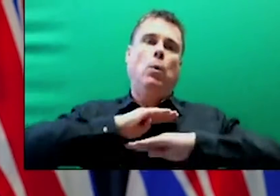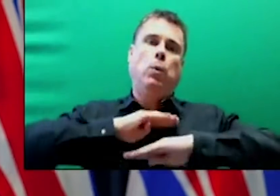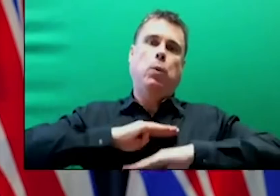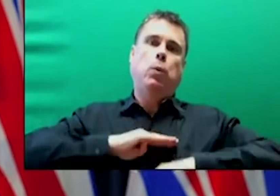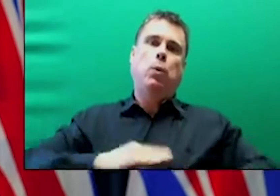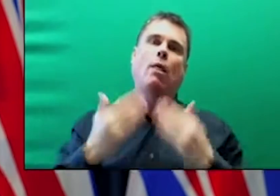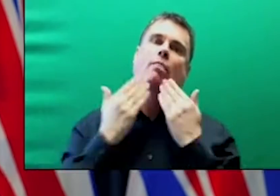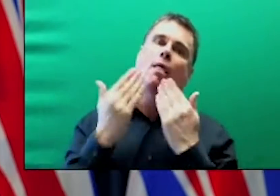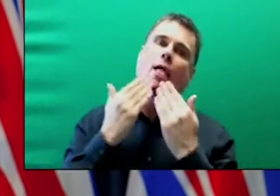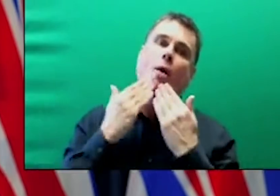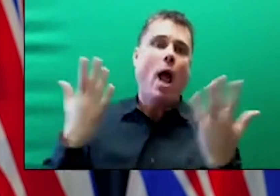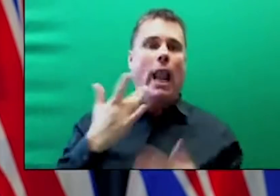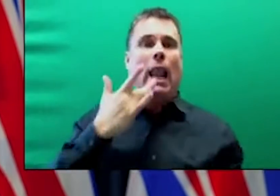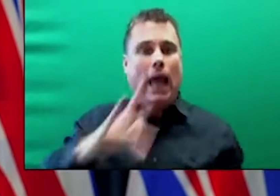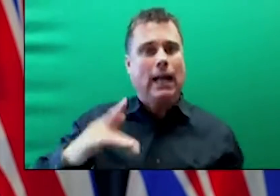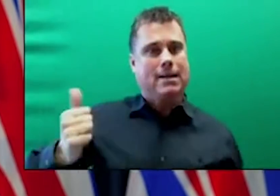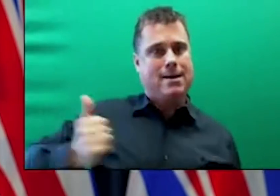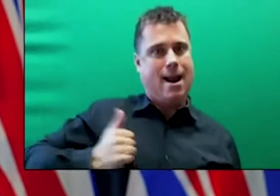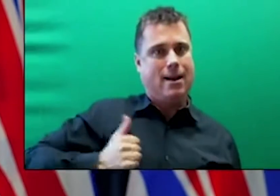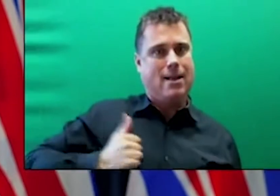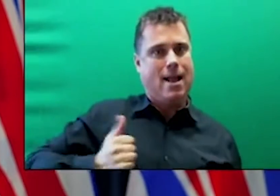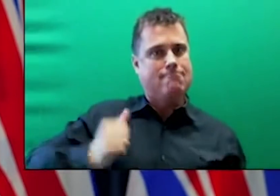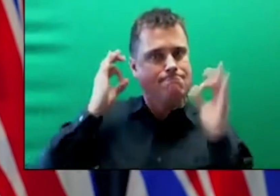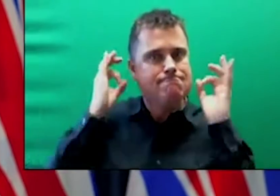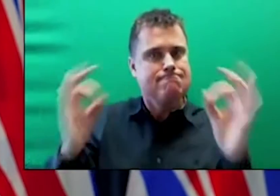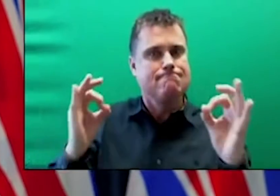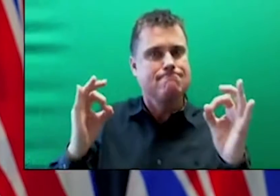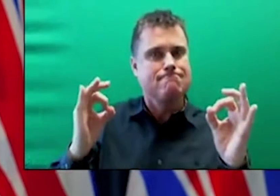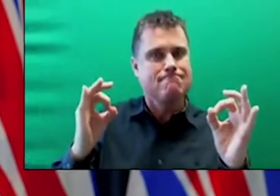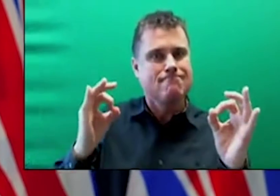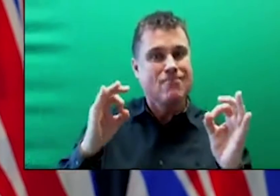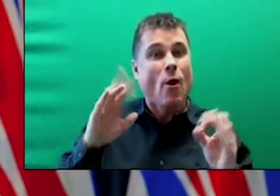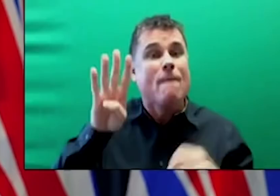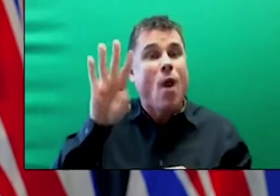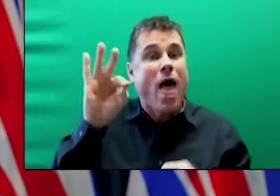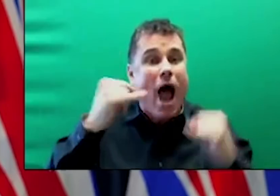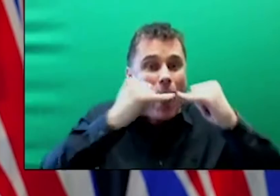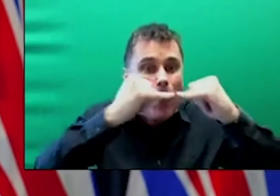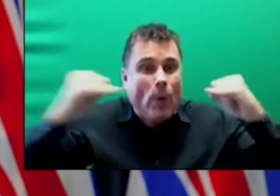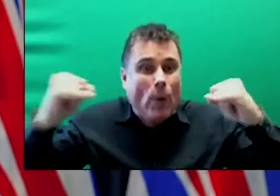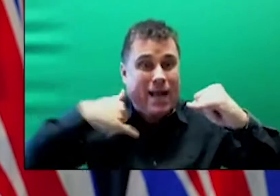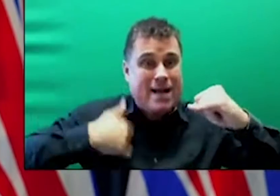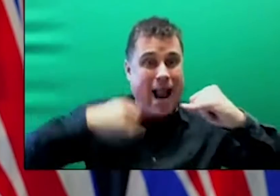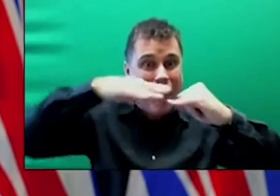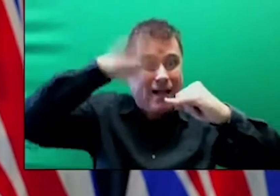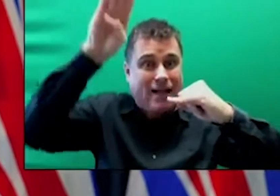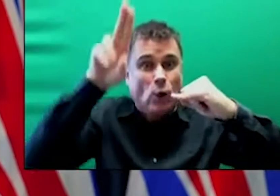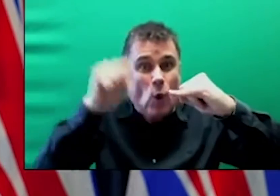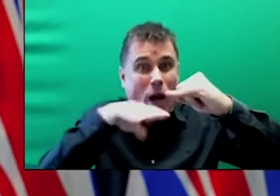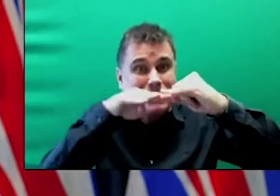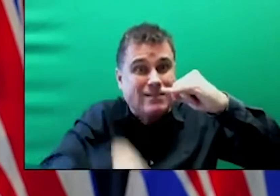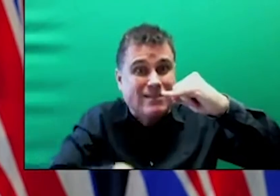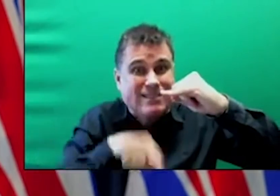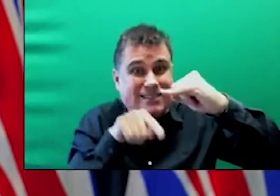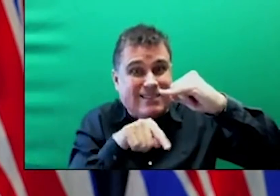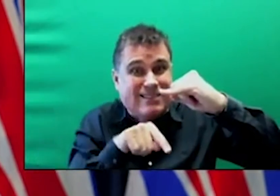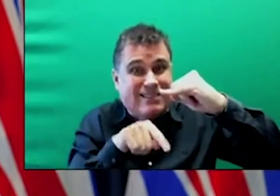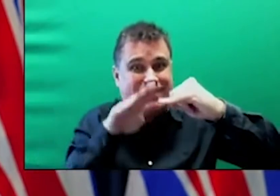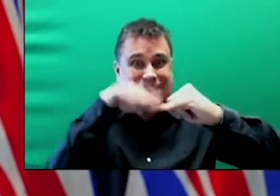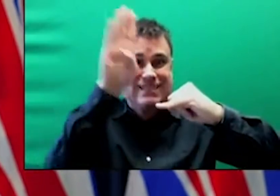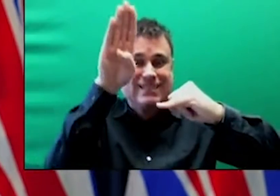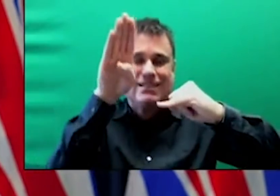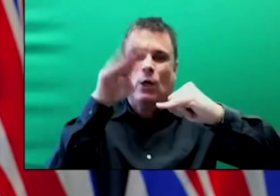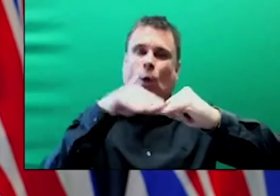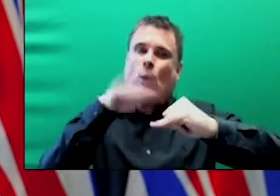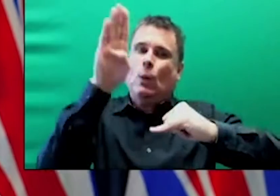manner. You're talking to him fairly regularly. Have you asked him specifically to do anything? What have you suggested to him that BC wants to